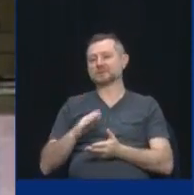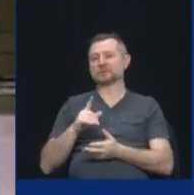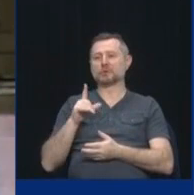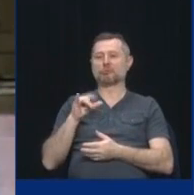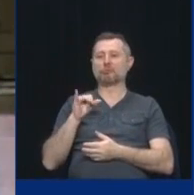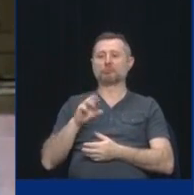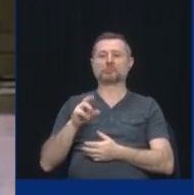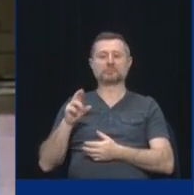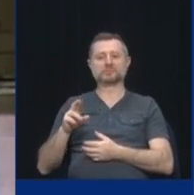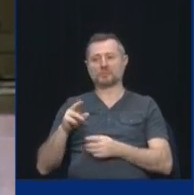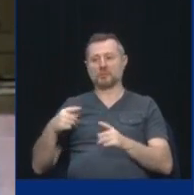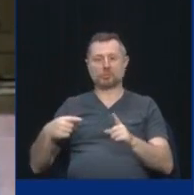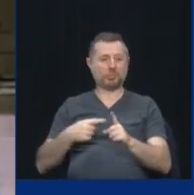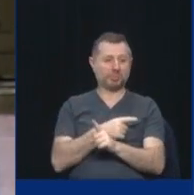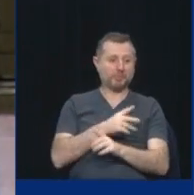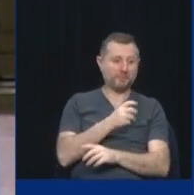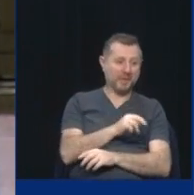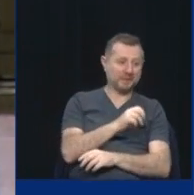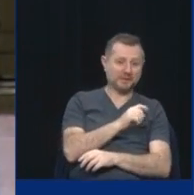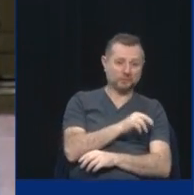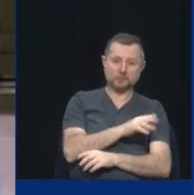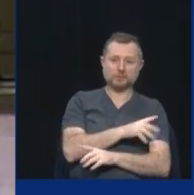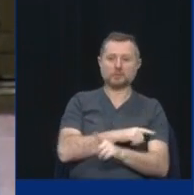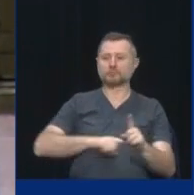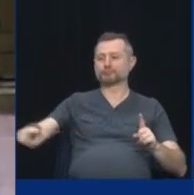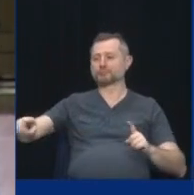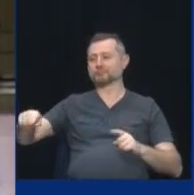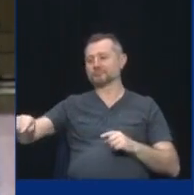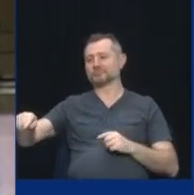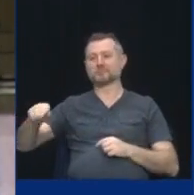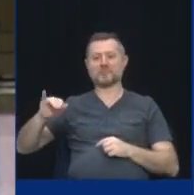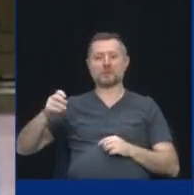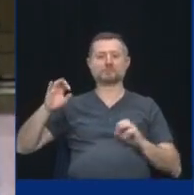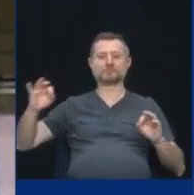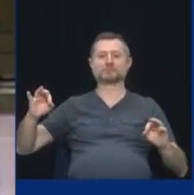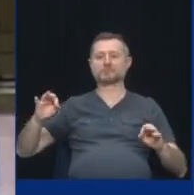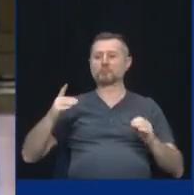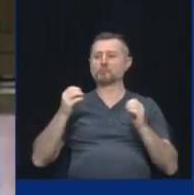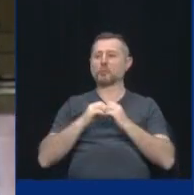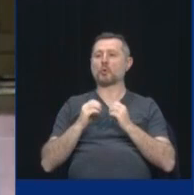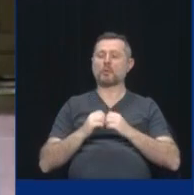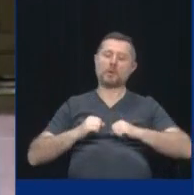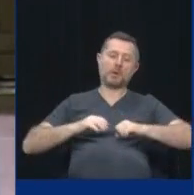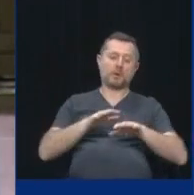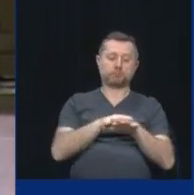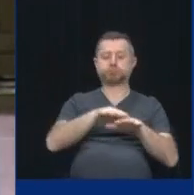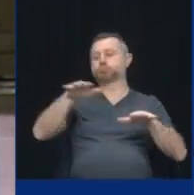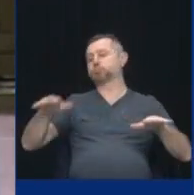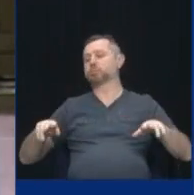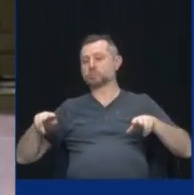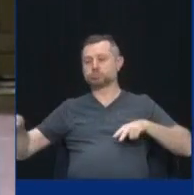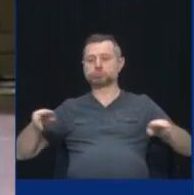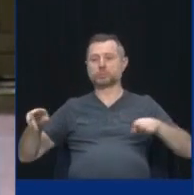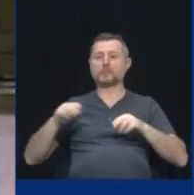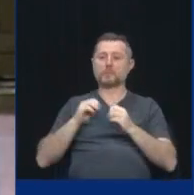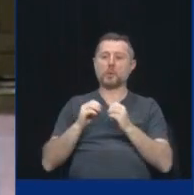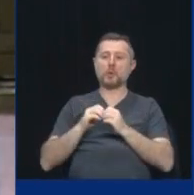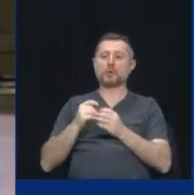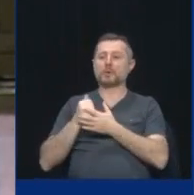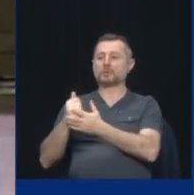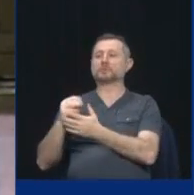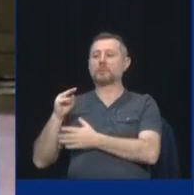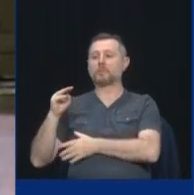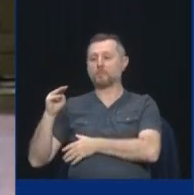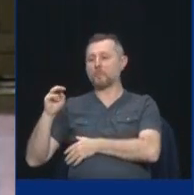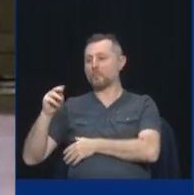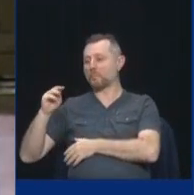Penn, freeing up tracks at Penn, which helps Metro North, helps